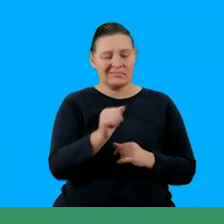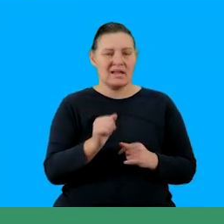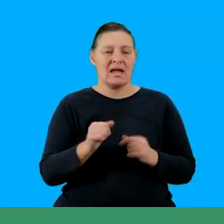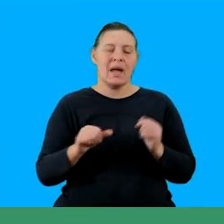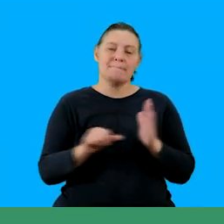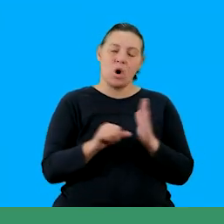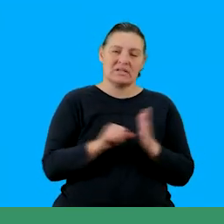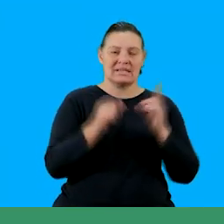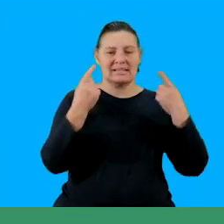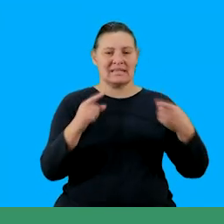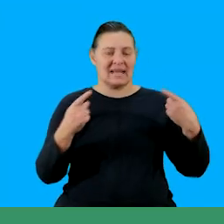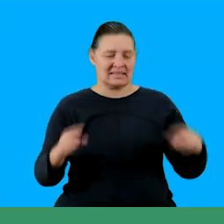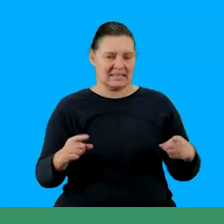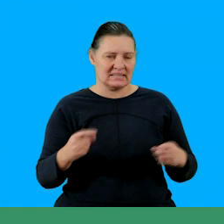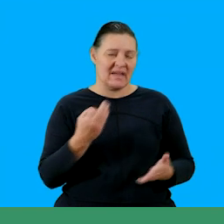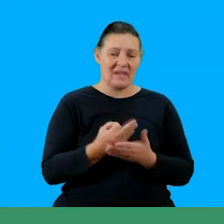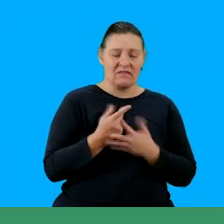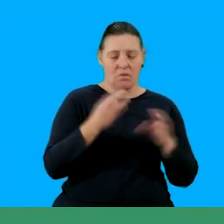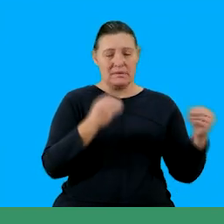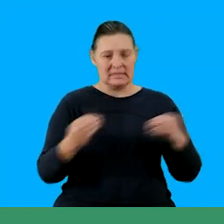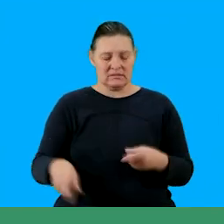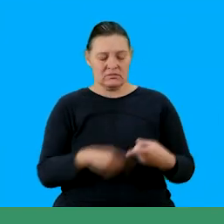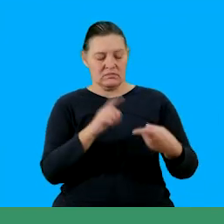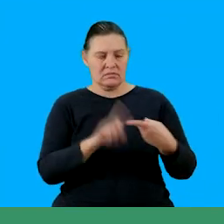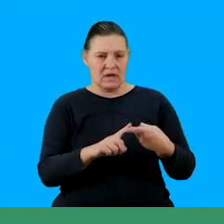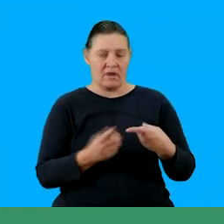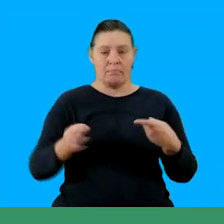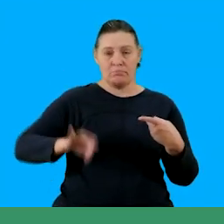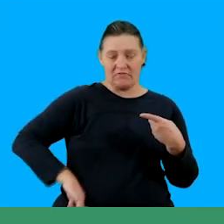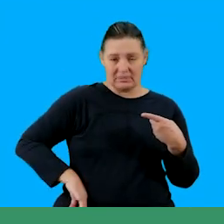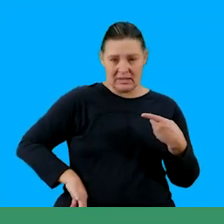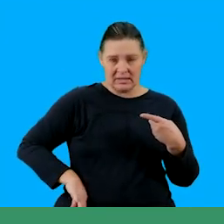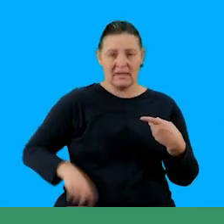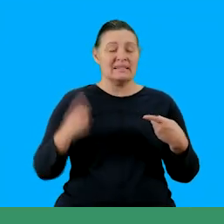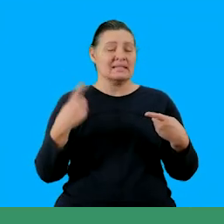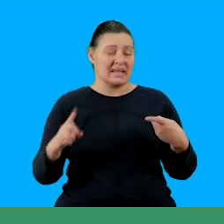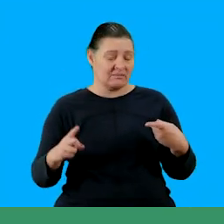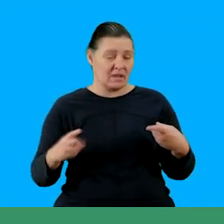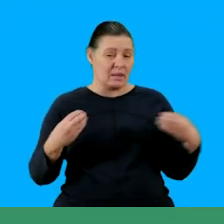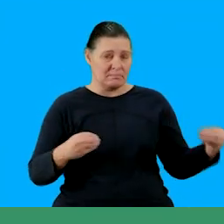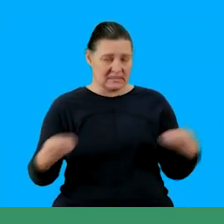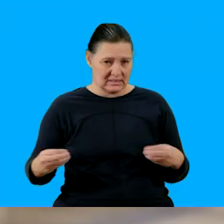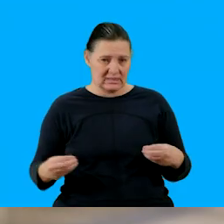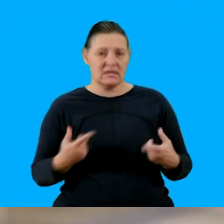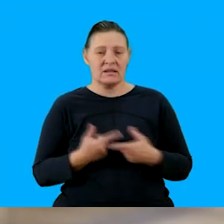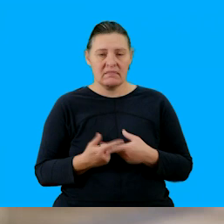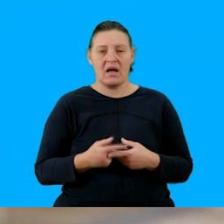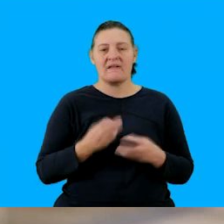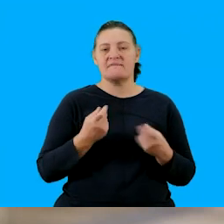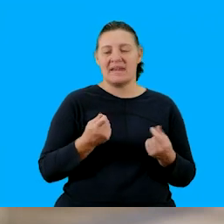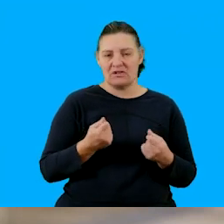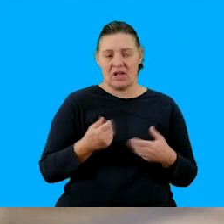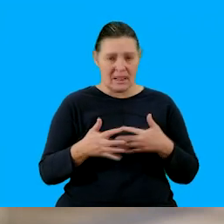success factors for businesses. We have profitability. Successful businesses effectively